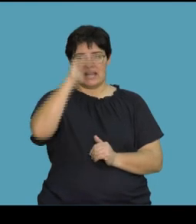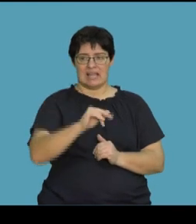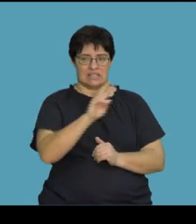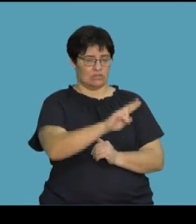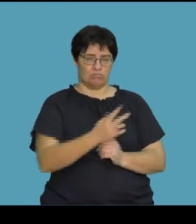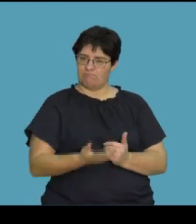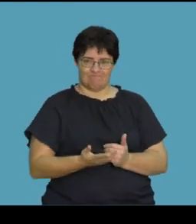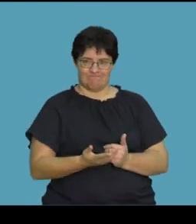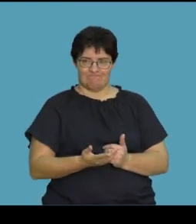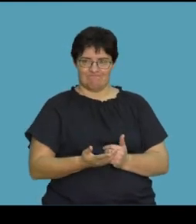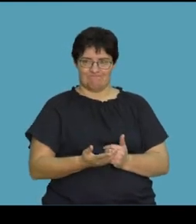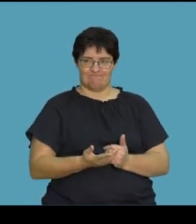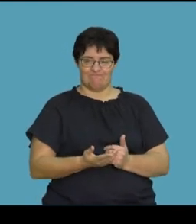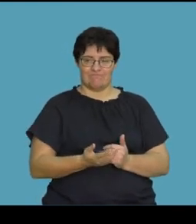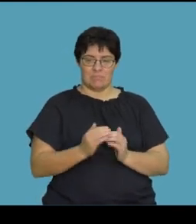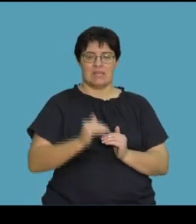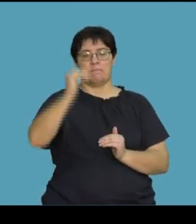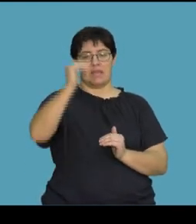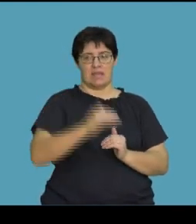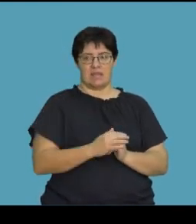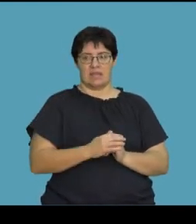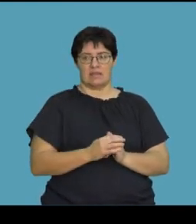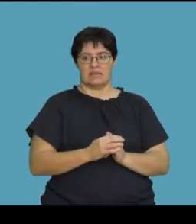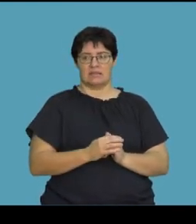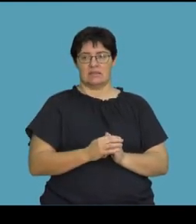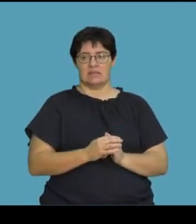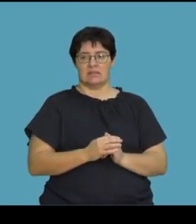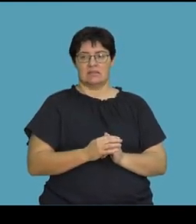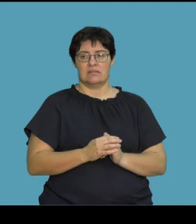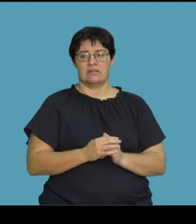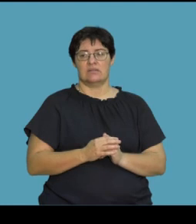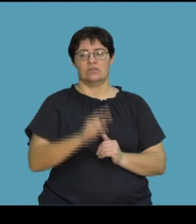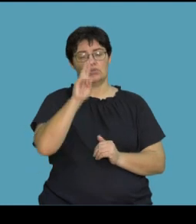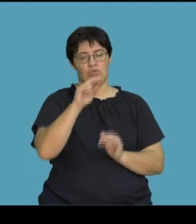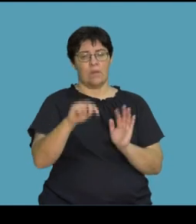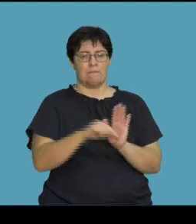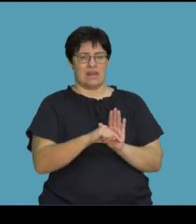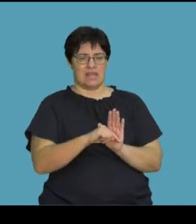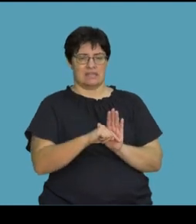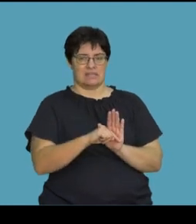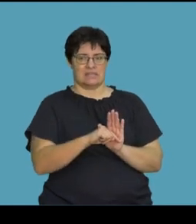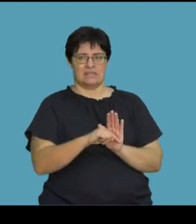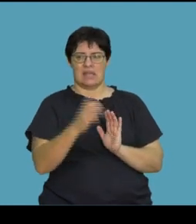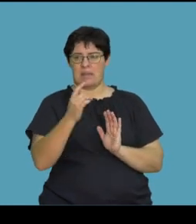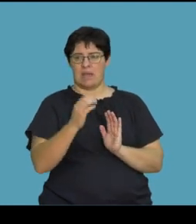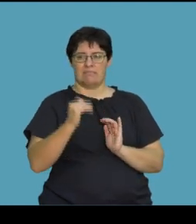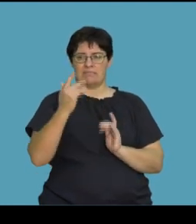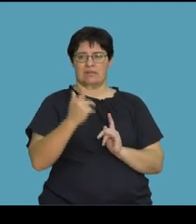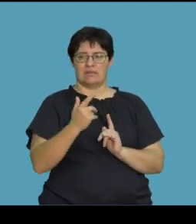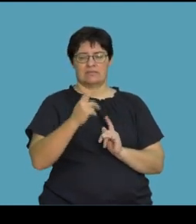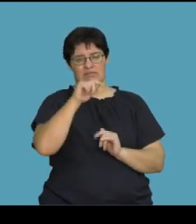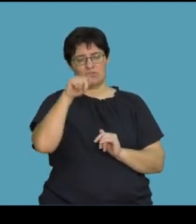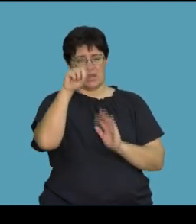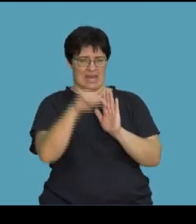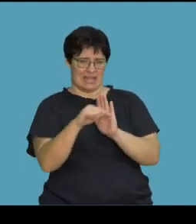than the 2 there. Greater than the 2, I mean. So 2 minus a number that is greater than it will then give me